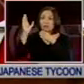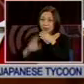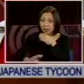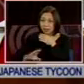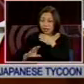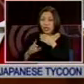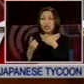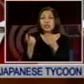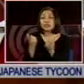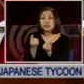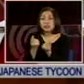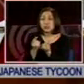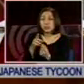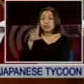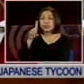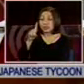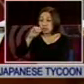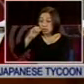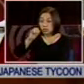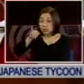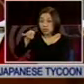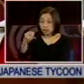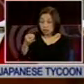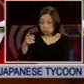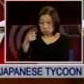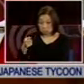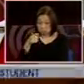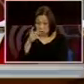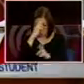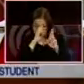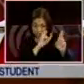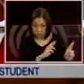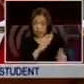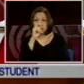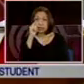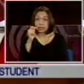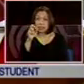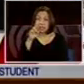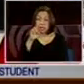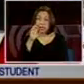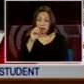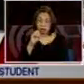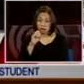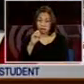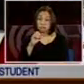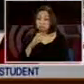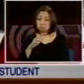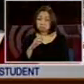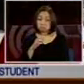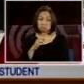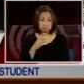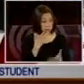would the Department of Justice have respected the TRO? Maybe or maybe and maybe